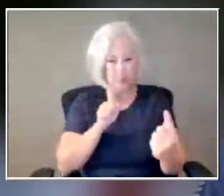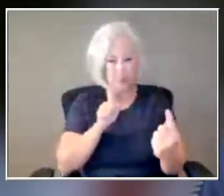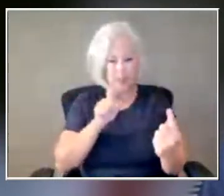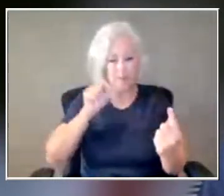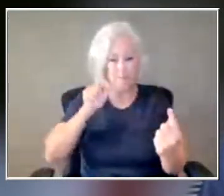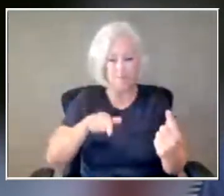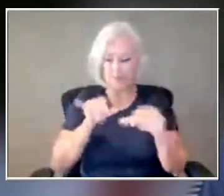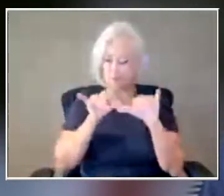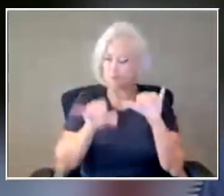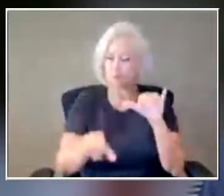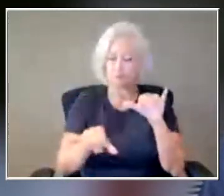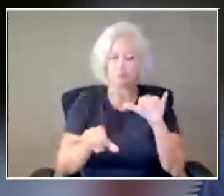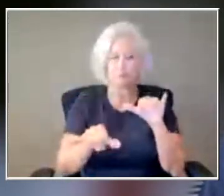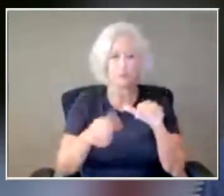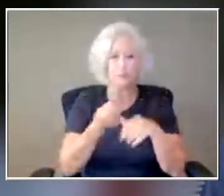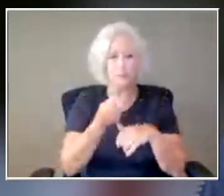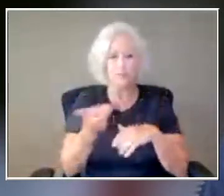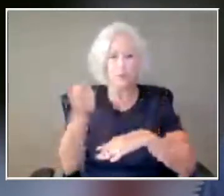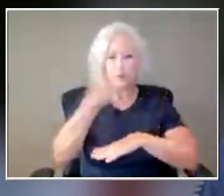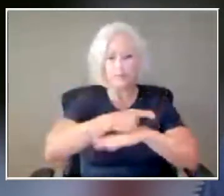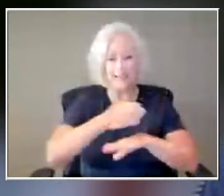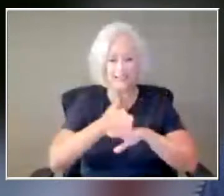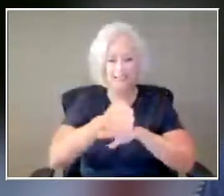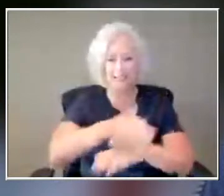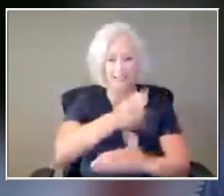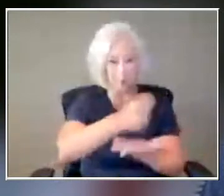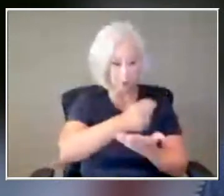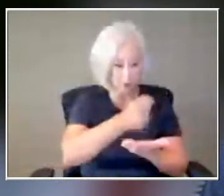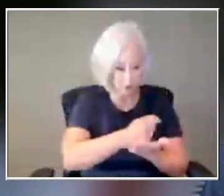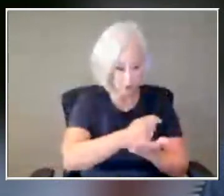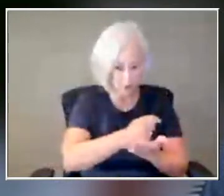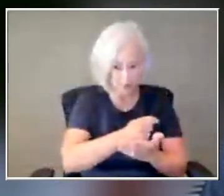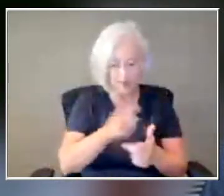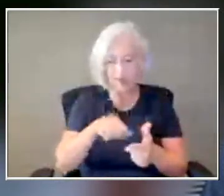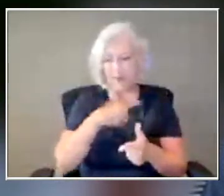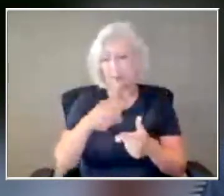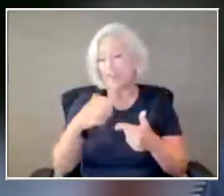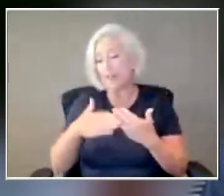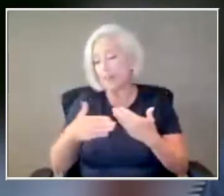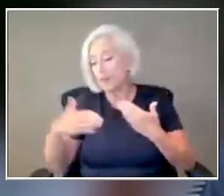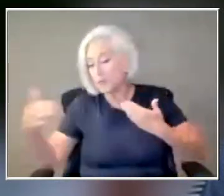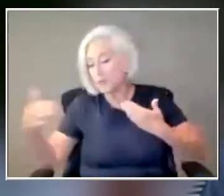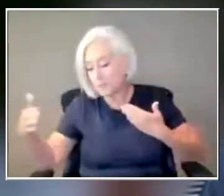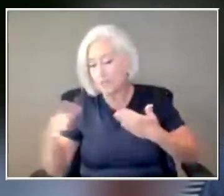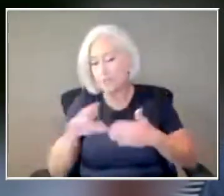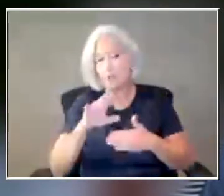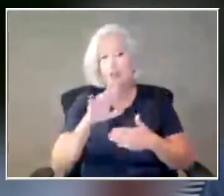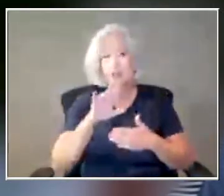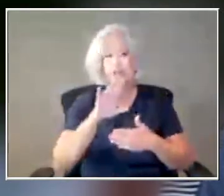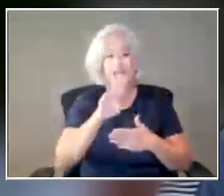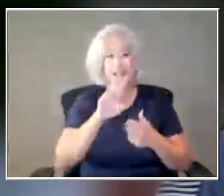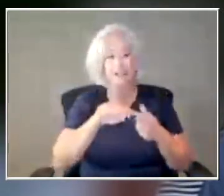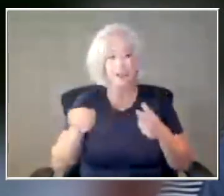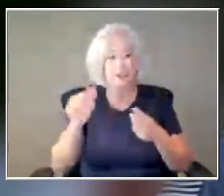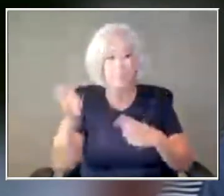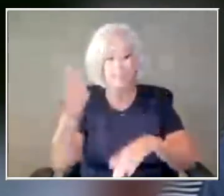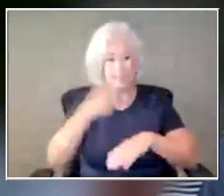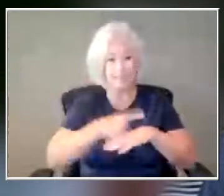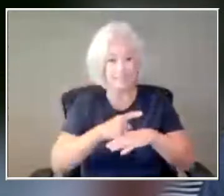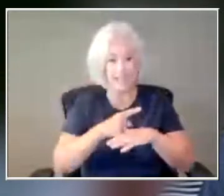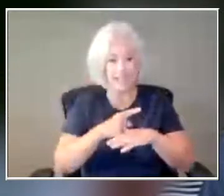treatment, and then a little bit less for the remainder of the 7 to 10 day cycle. After